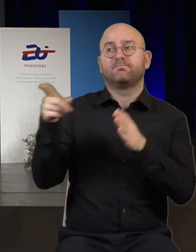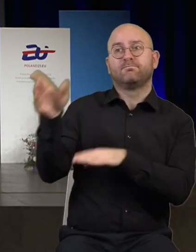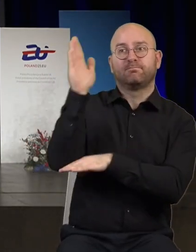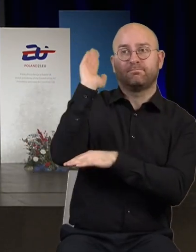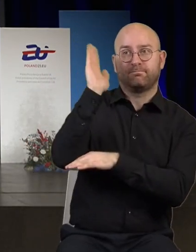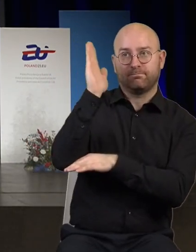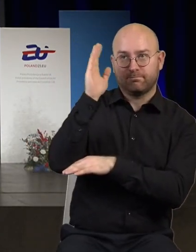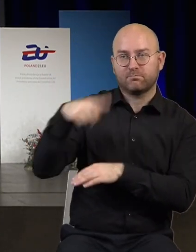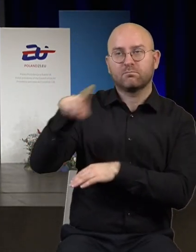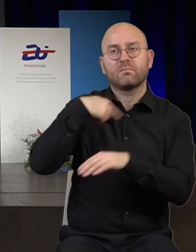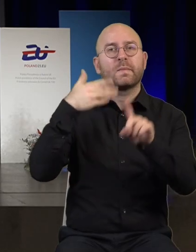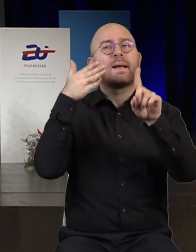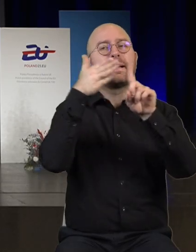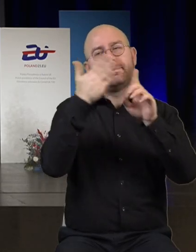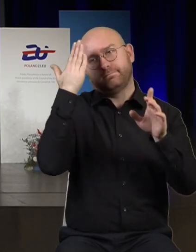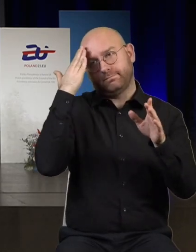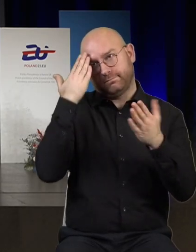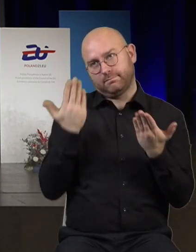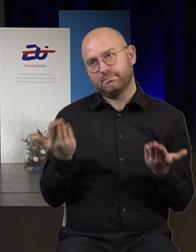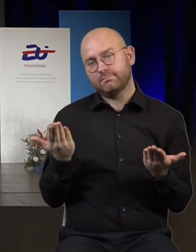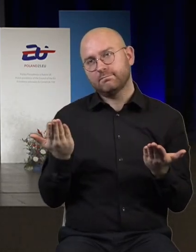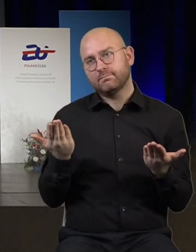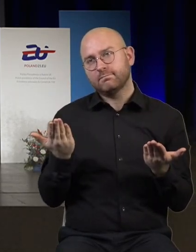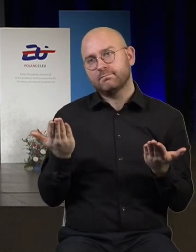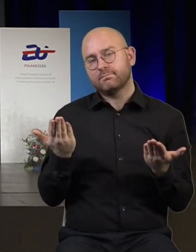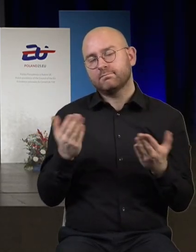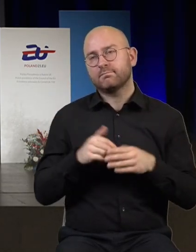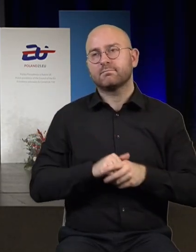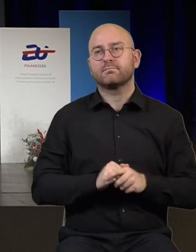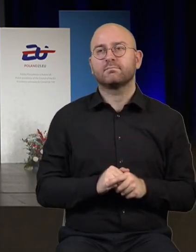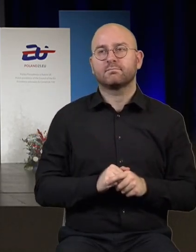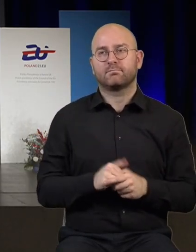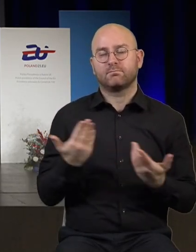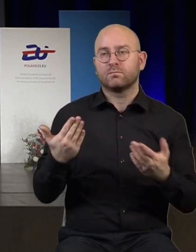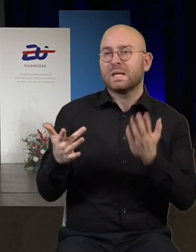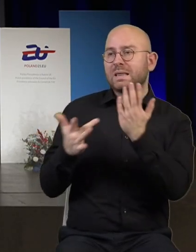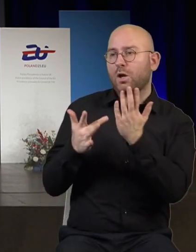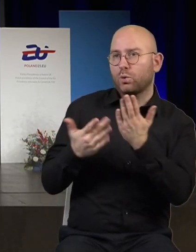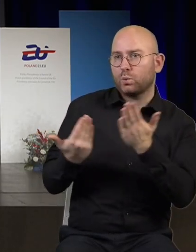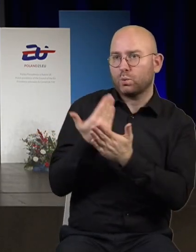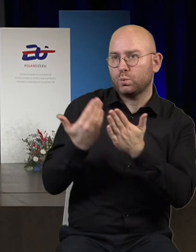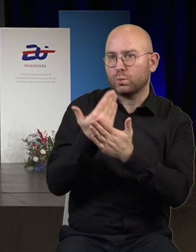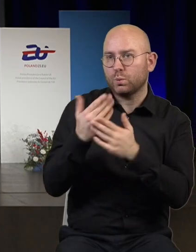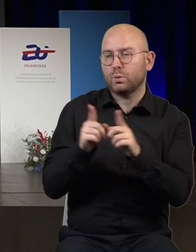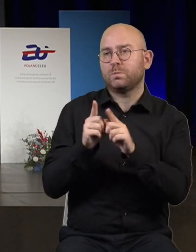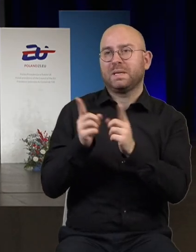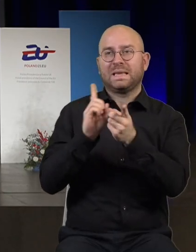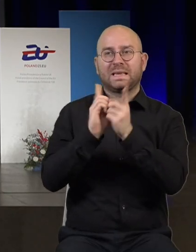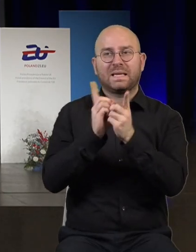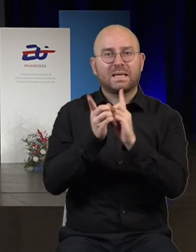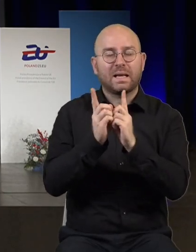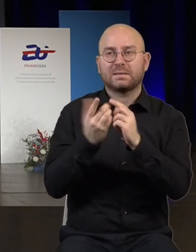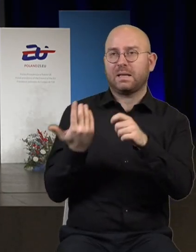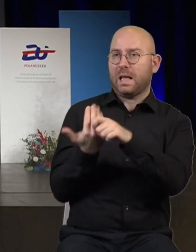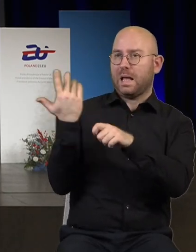technologies, decarbonization, and many others, digitalization of transport. How can the